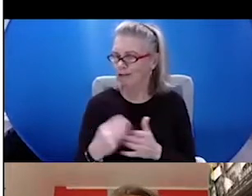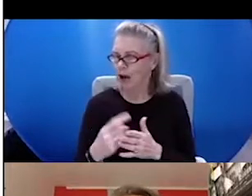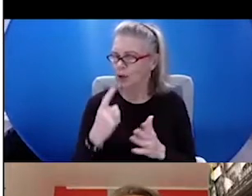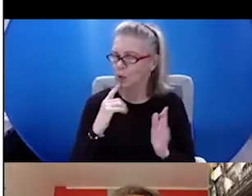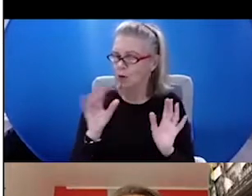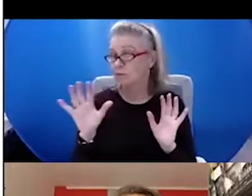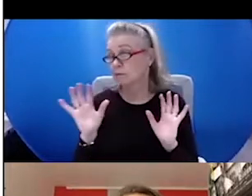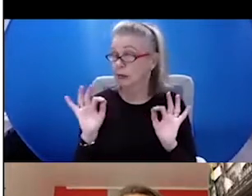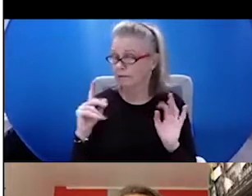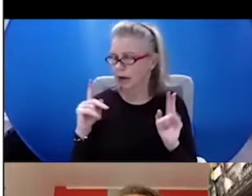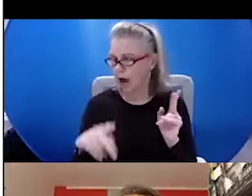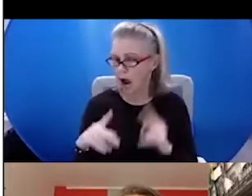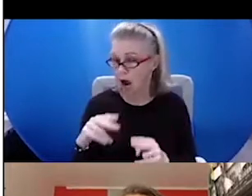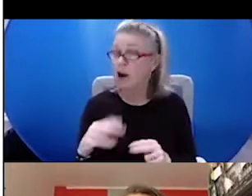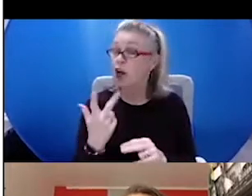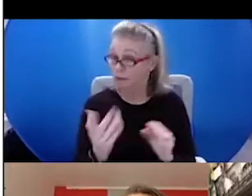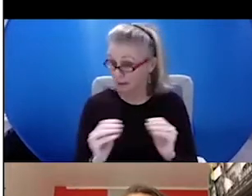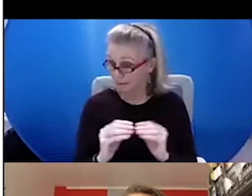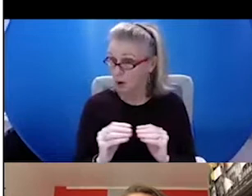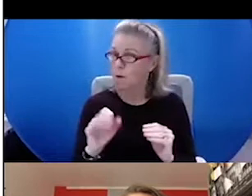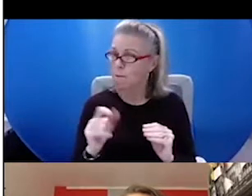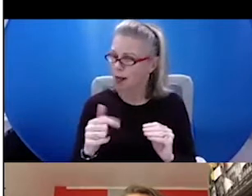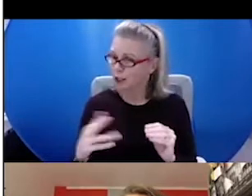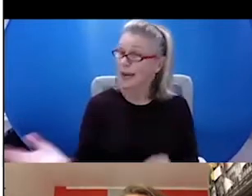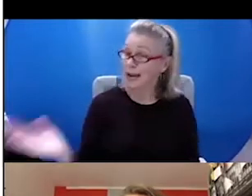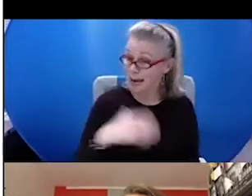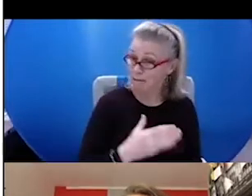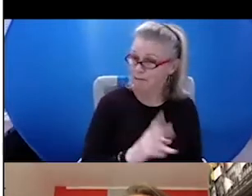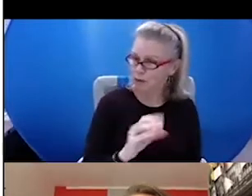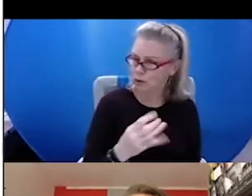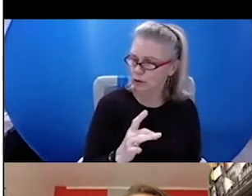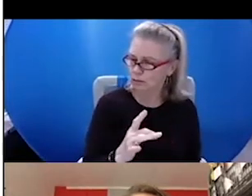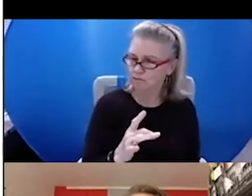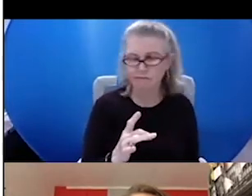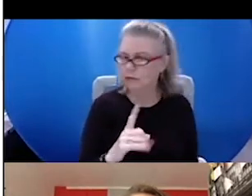more Belgians could come after 2018, no Moroccan could leave.